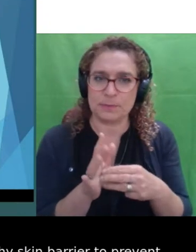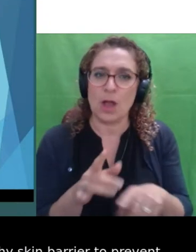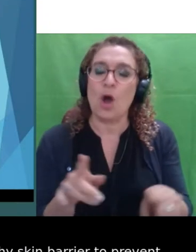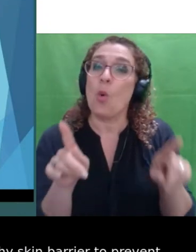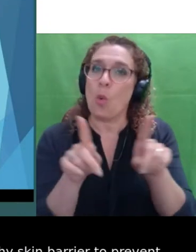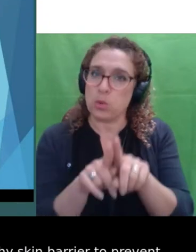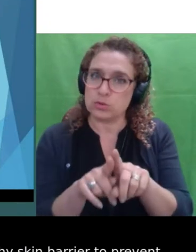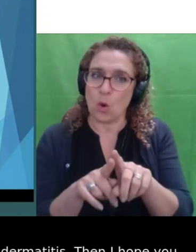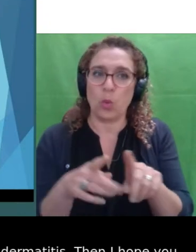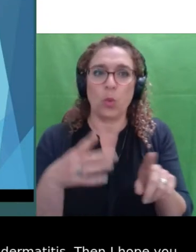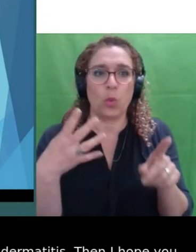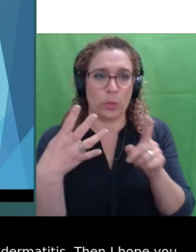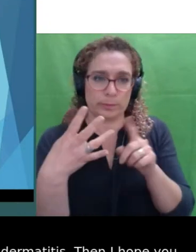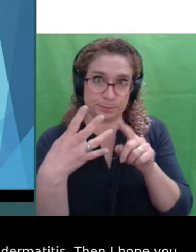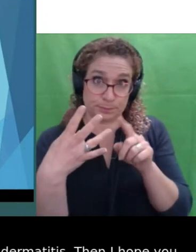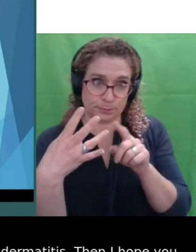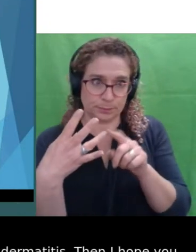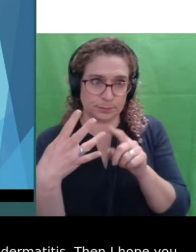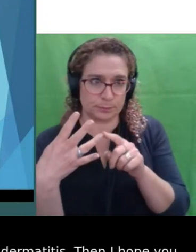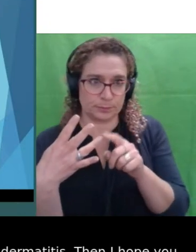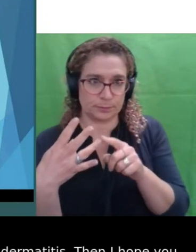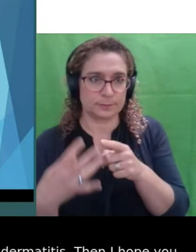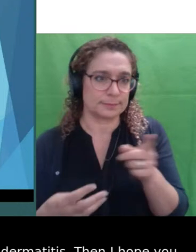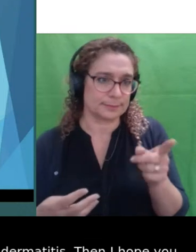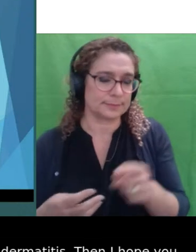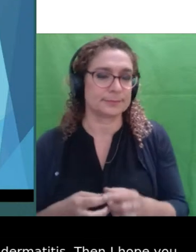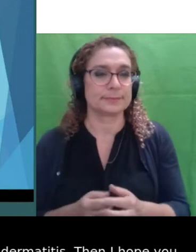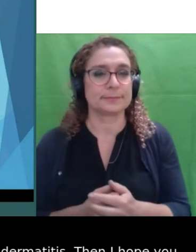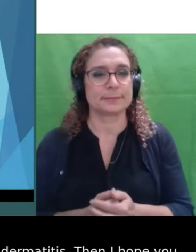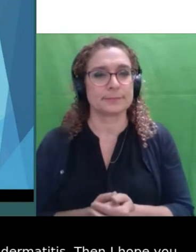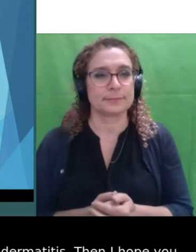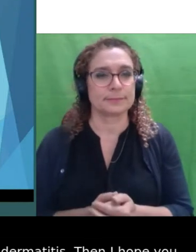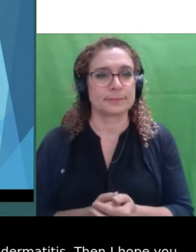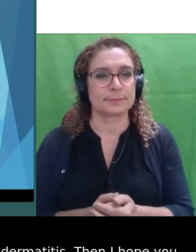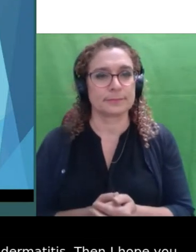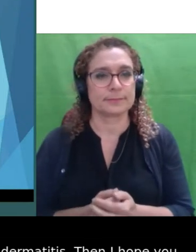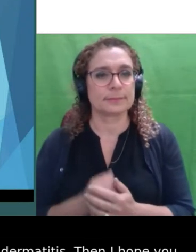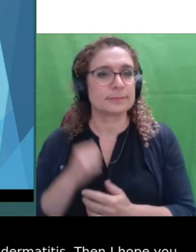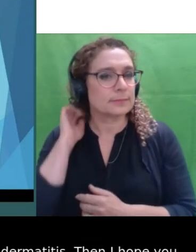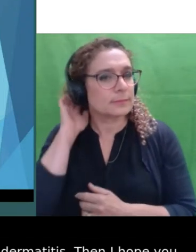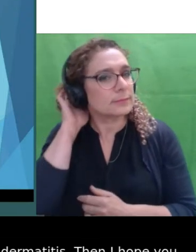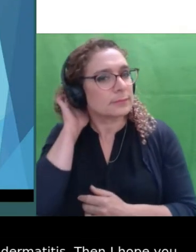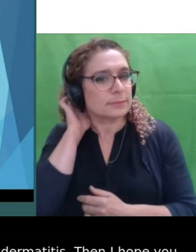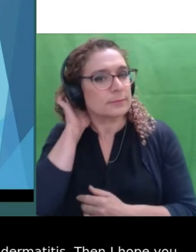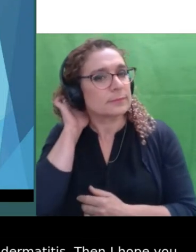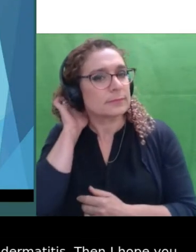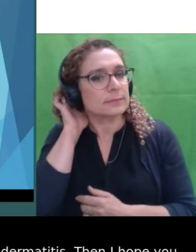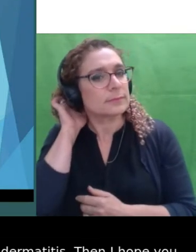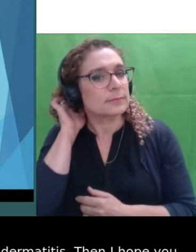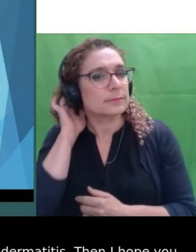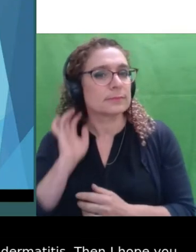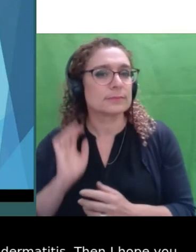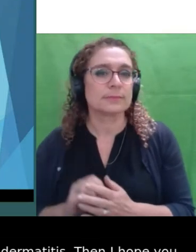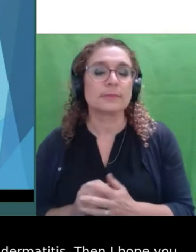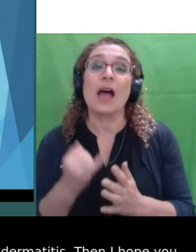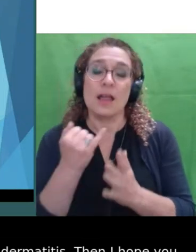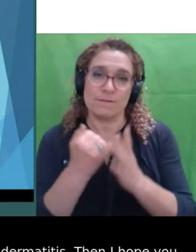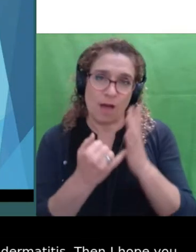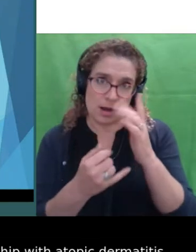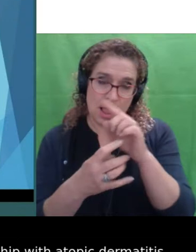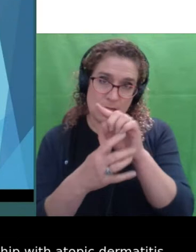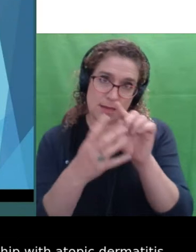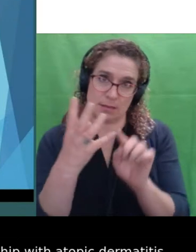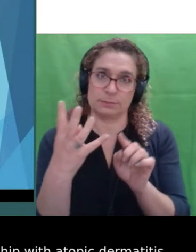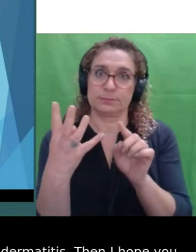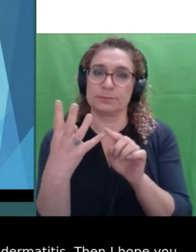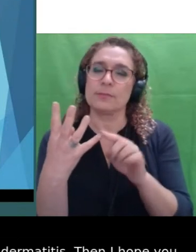chronic spontaneous urticaria and the relationship with atopic dermatitis finally i always